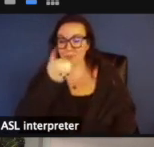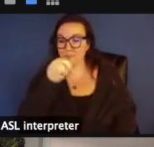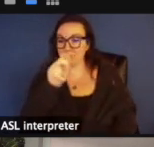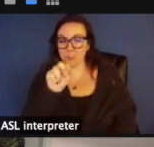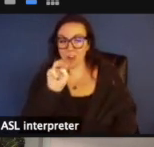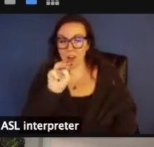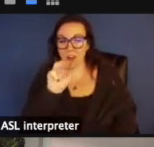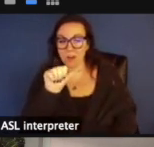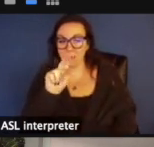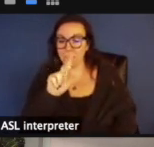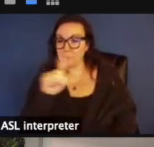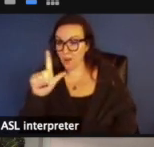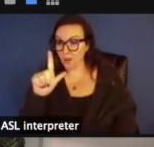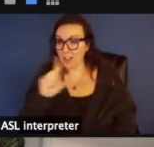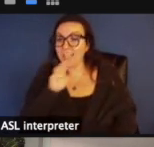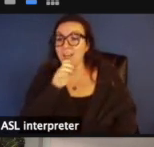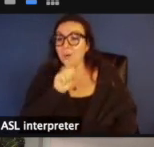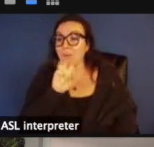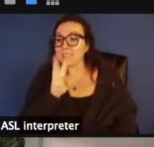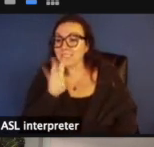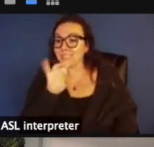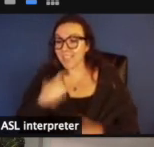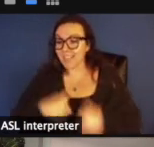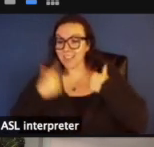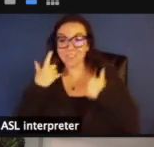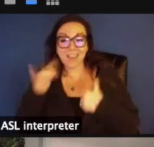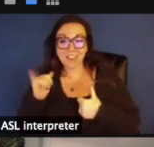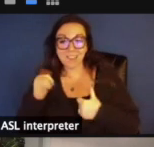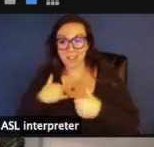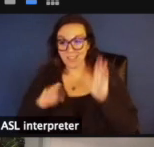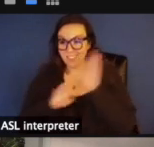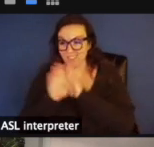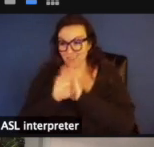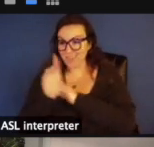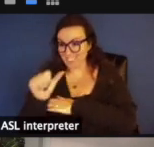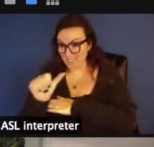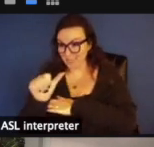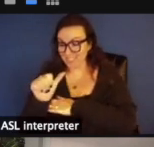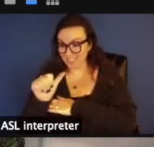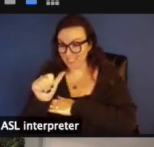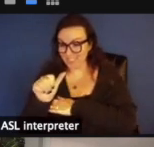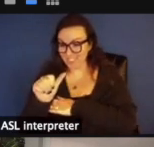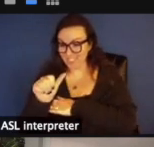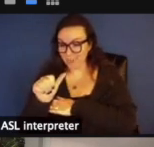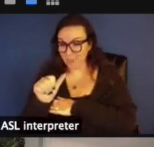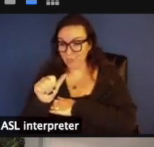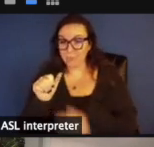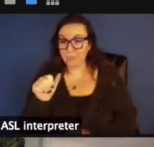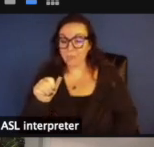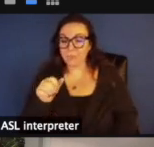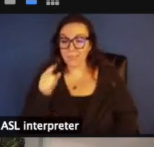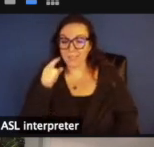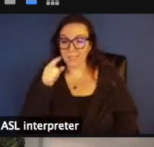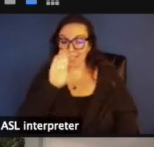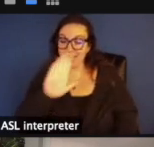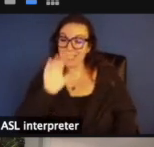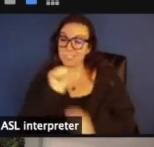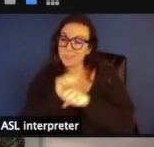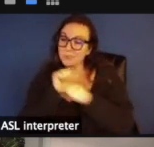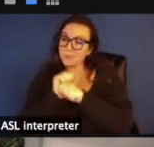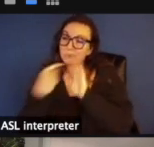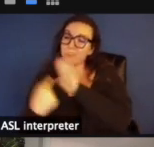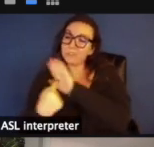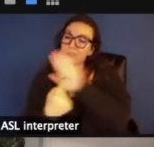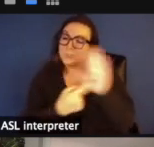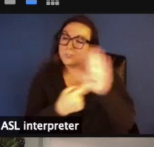68. He lives in California, and he has developmental disabilities. His work has been shown in galleries both